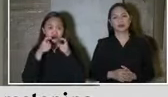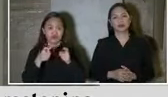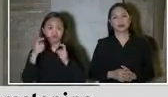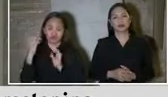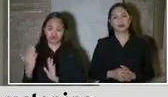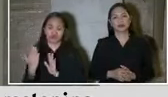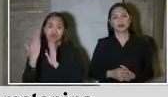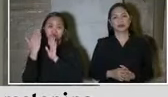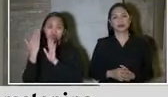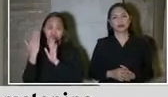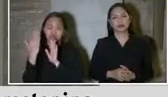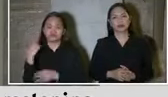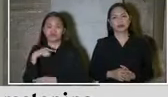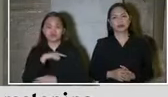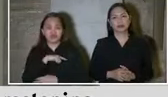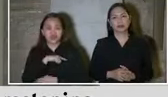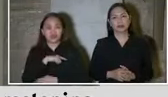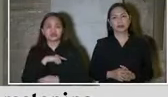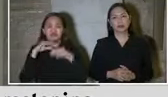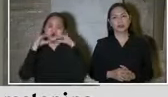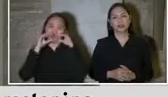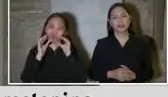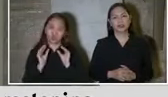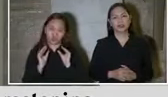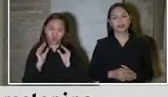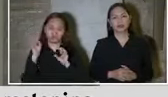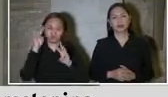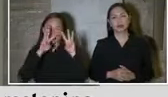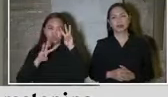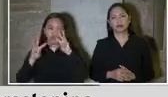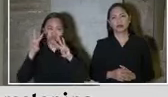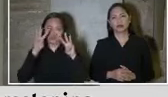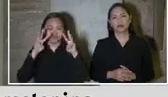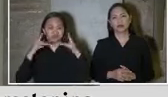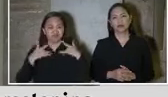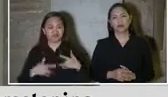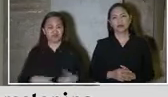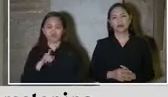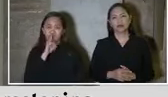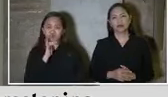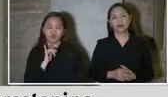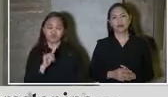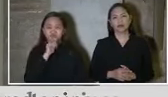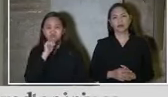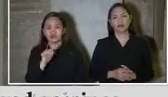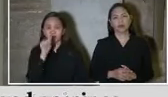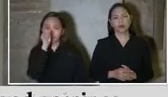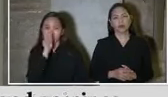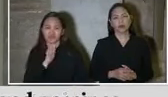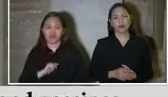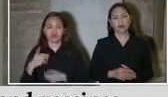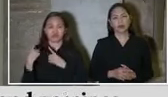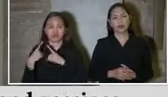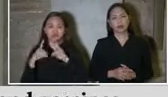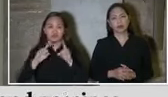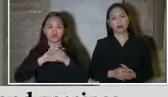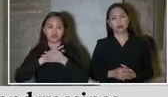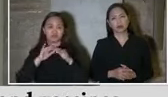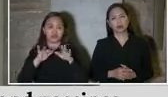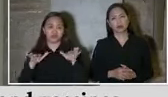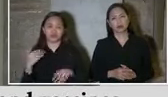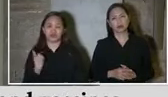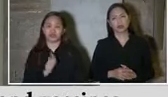presence when we were anxious and distressed, depressed and lonely and impatient during the pandemic, let